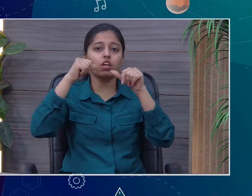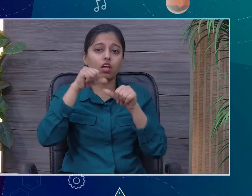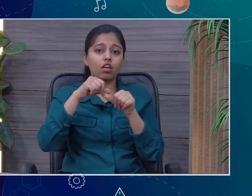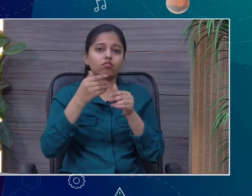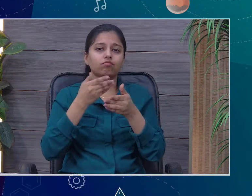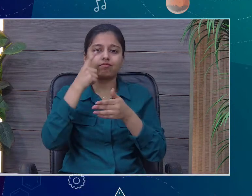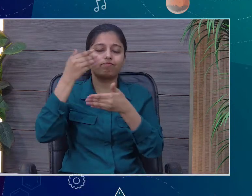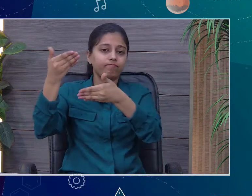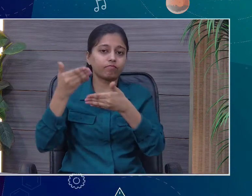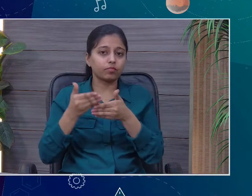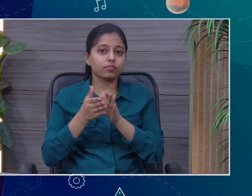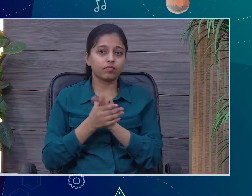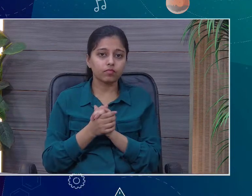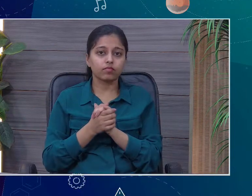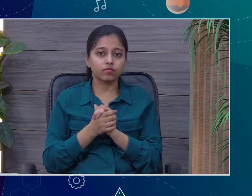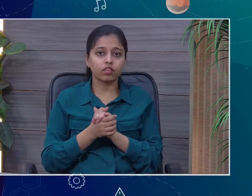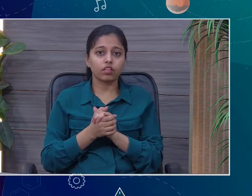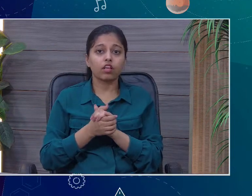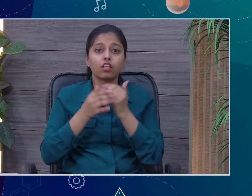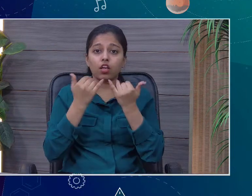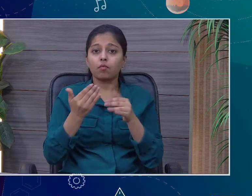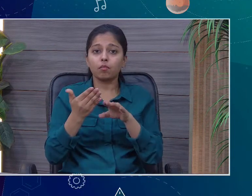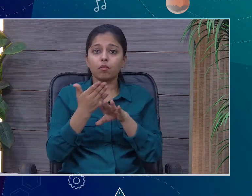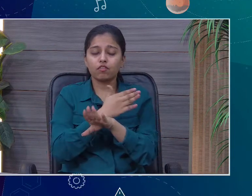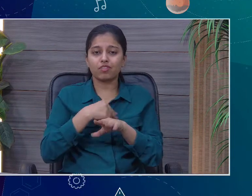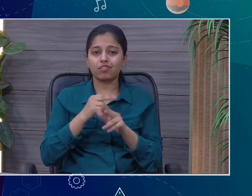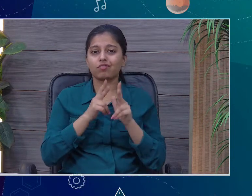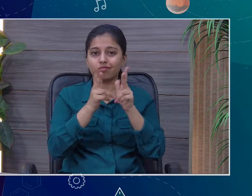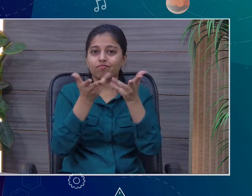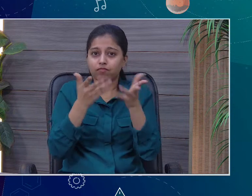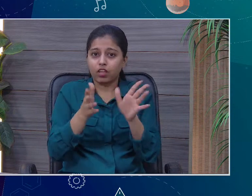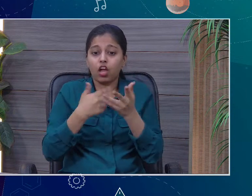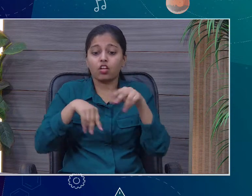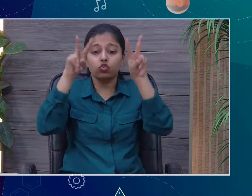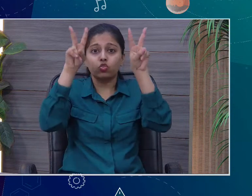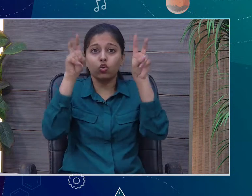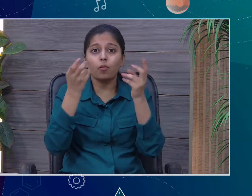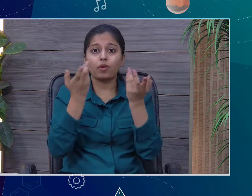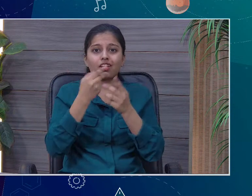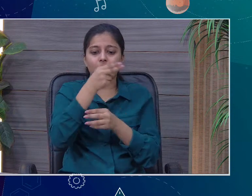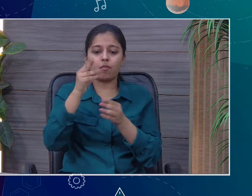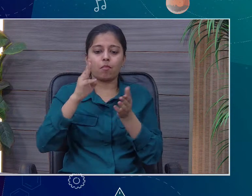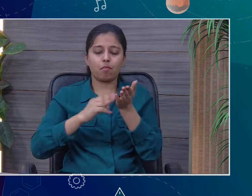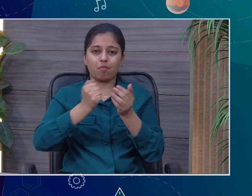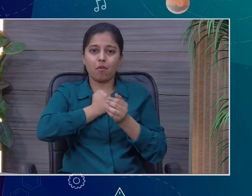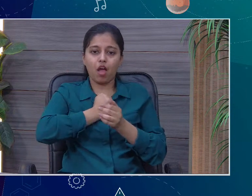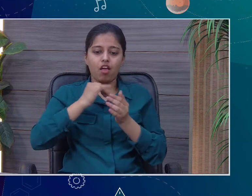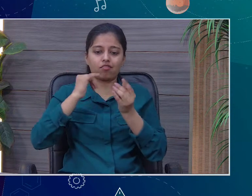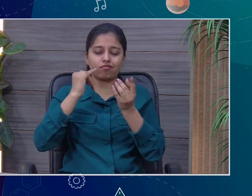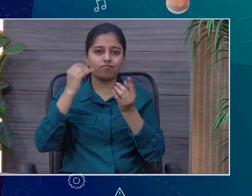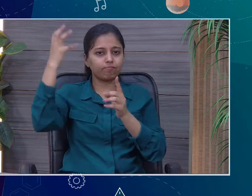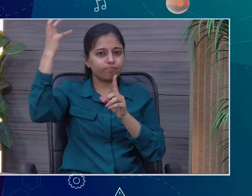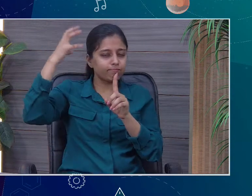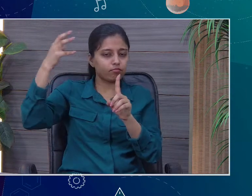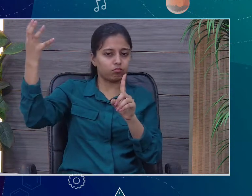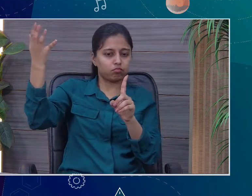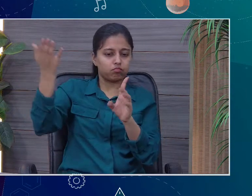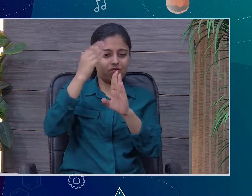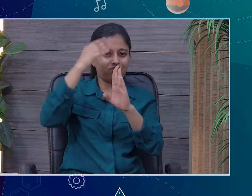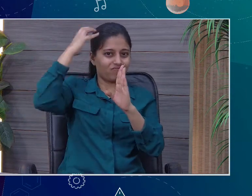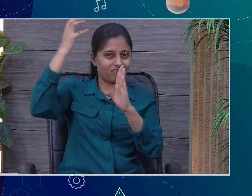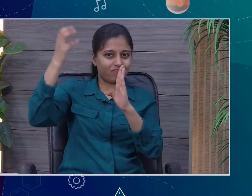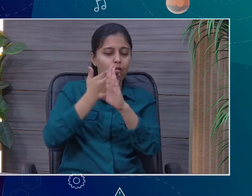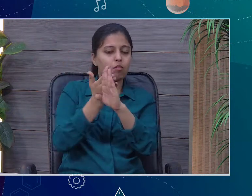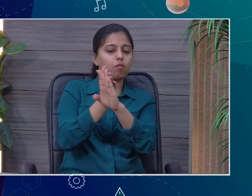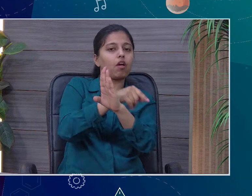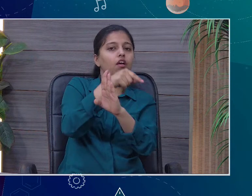Bhumika. And as I've already told you about the topic that is My Shadow, let me tell you for this